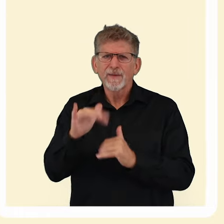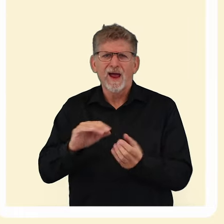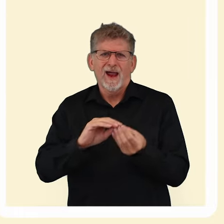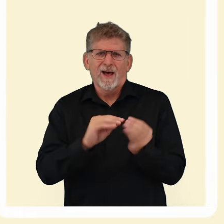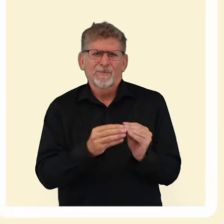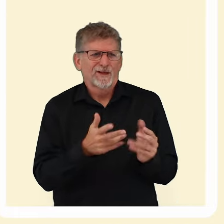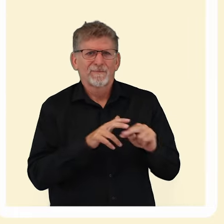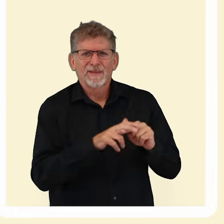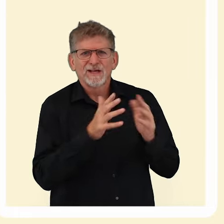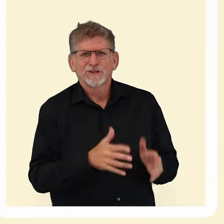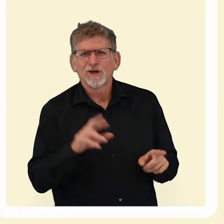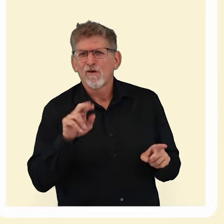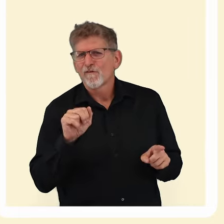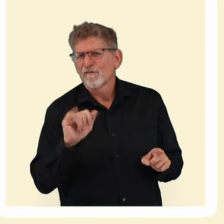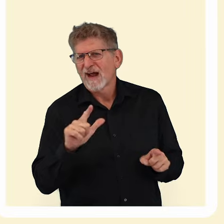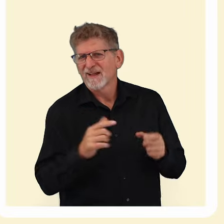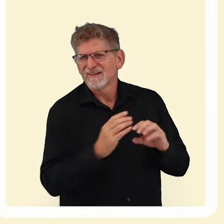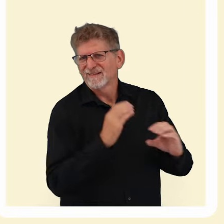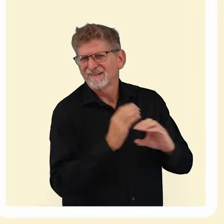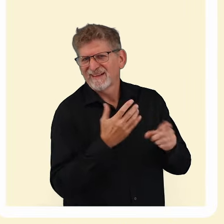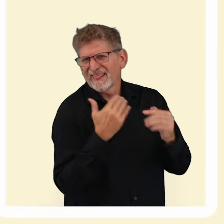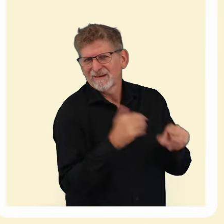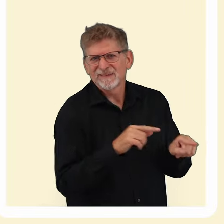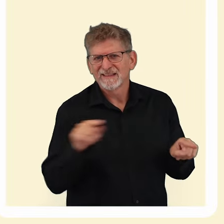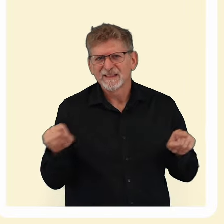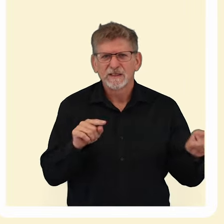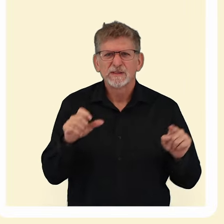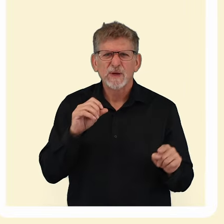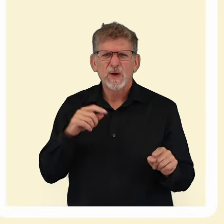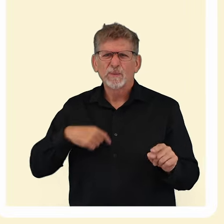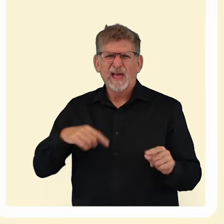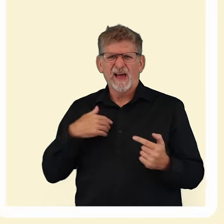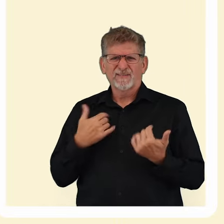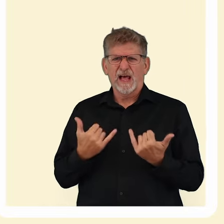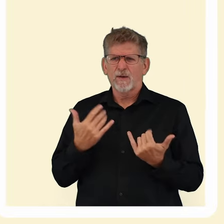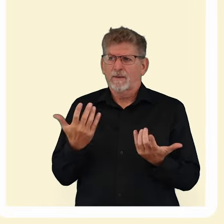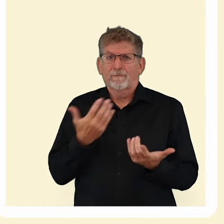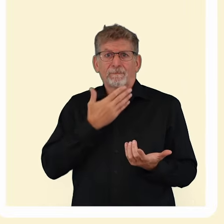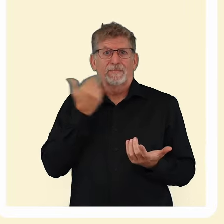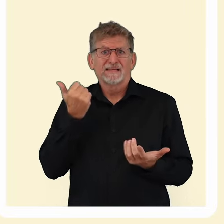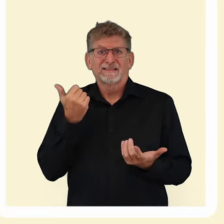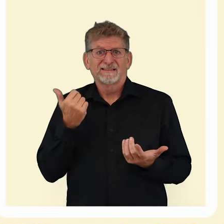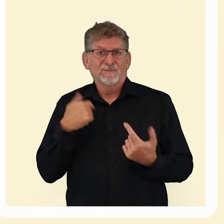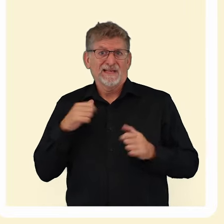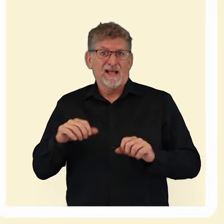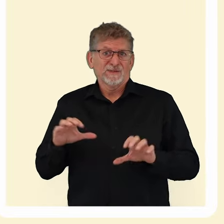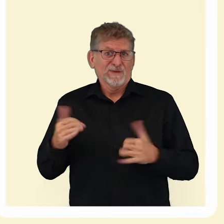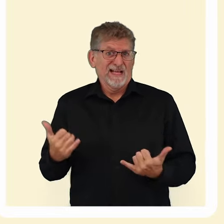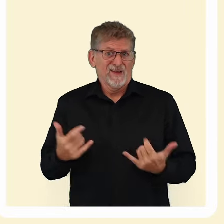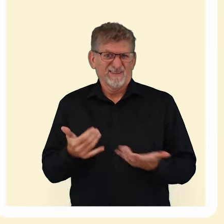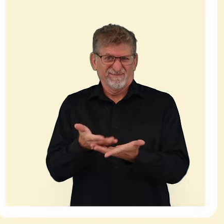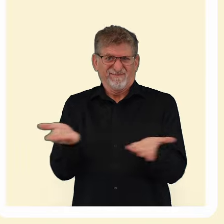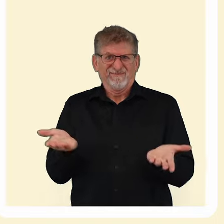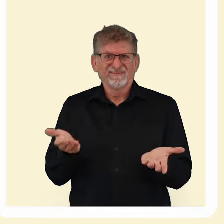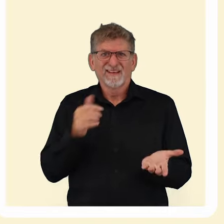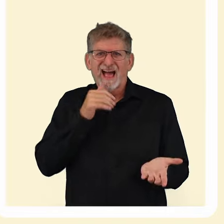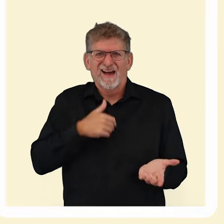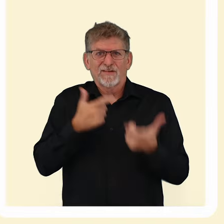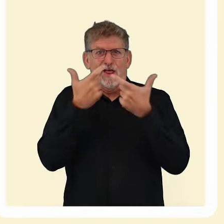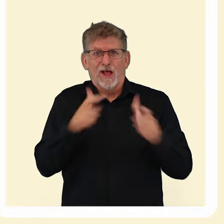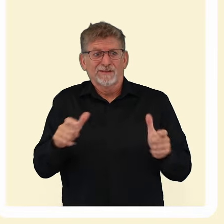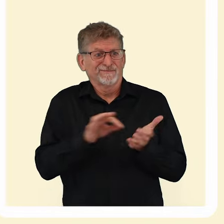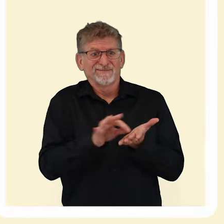cars that we have right now. So we do the best that we can. We don't have a large number of cars just sitting around waiting. We're